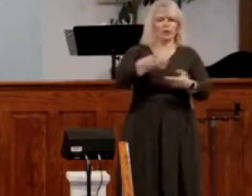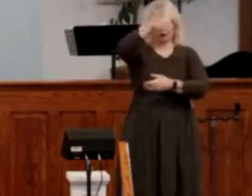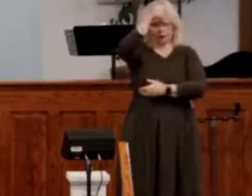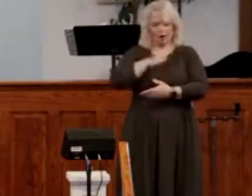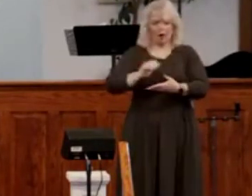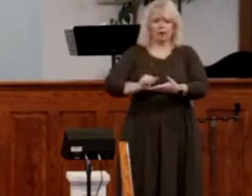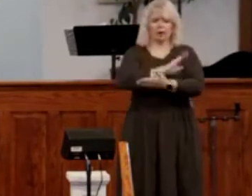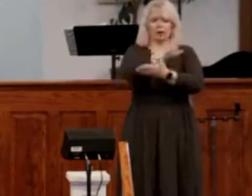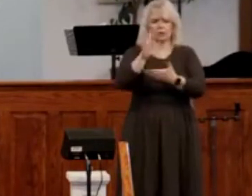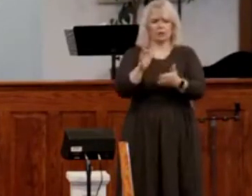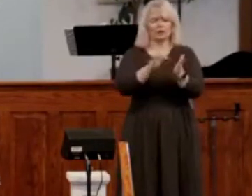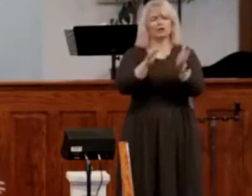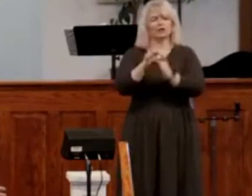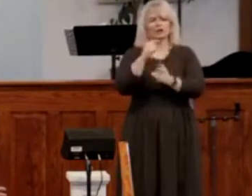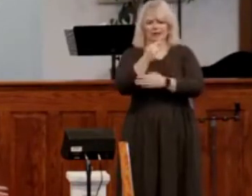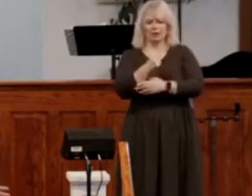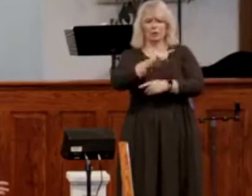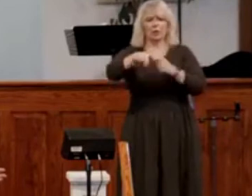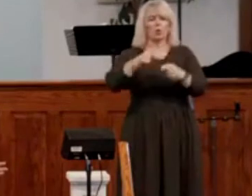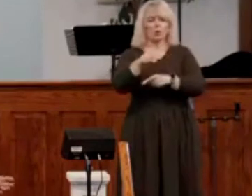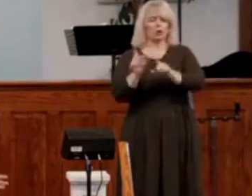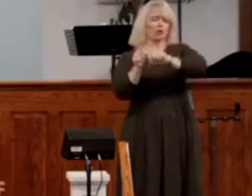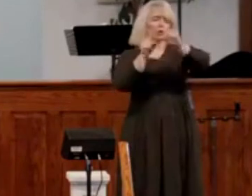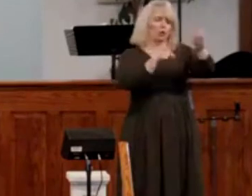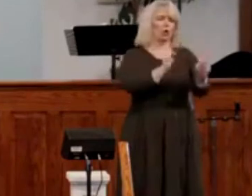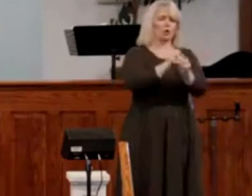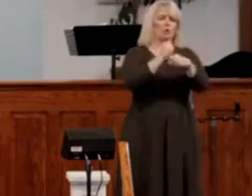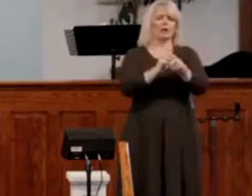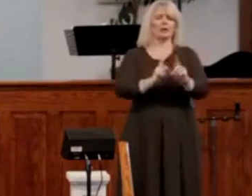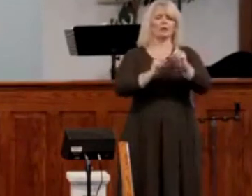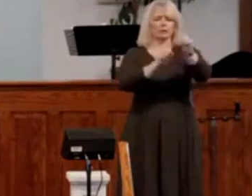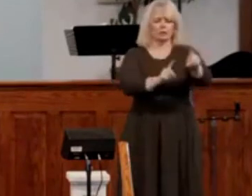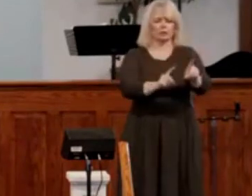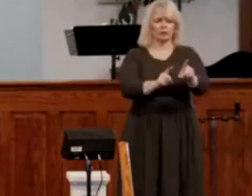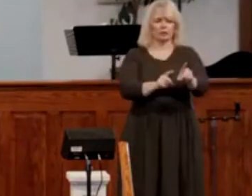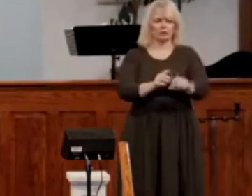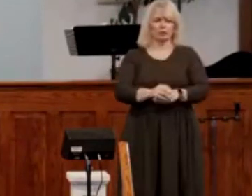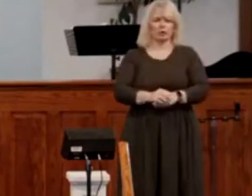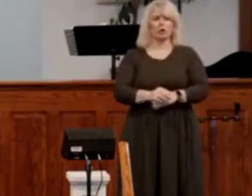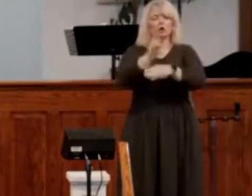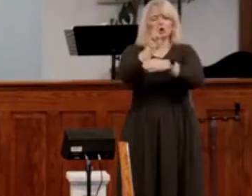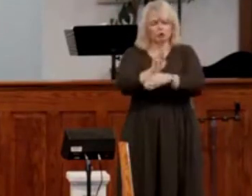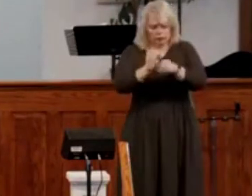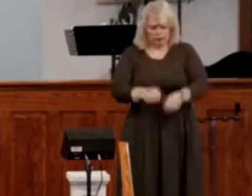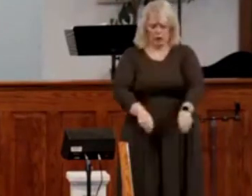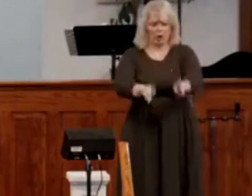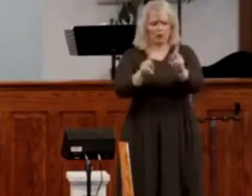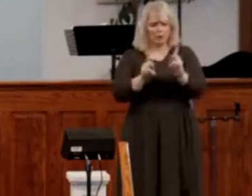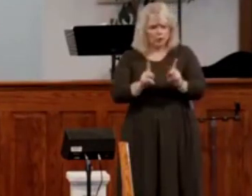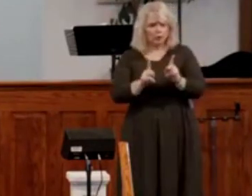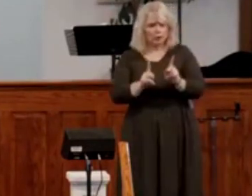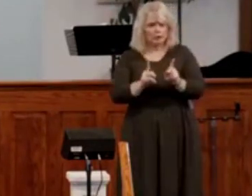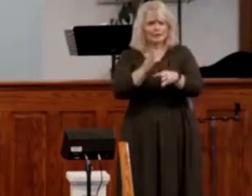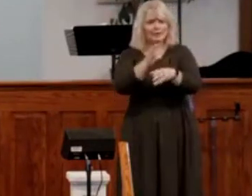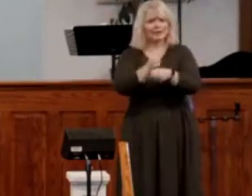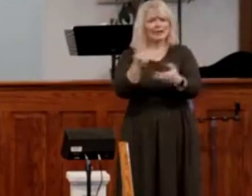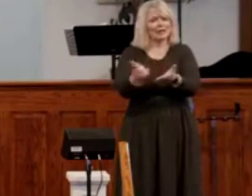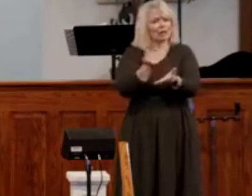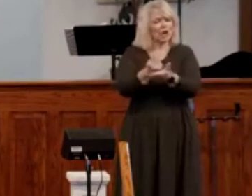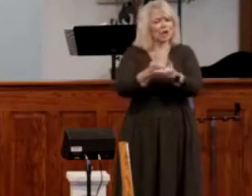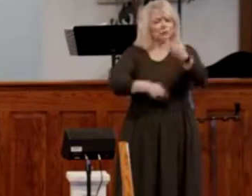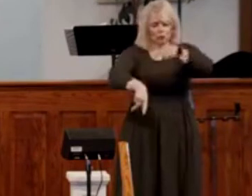in your going, you need to make disciples. Take advantage of those opportunities to take the gospel to